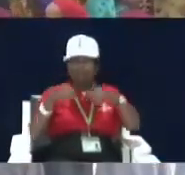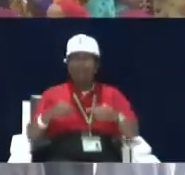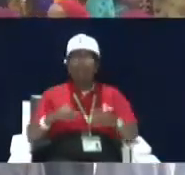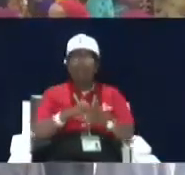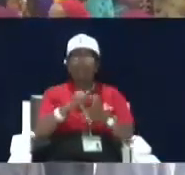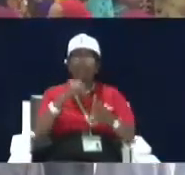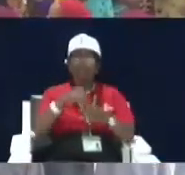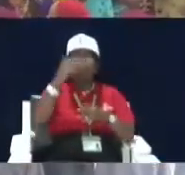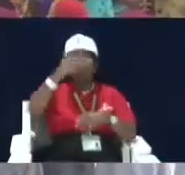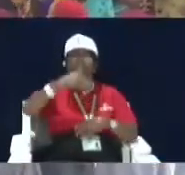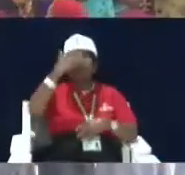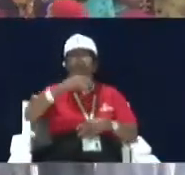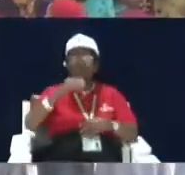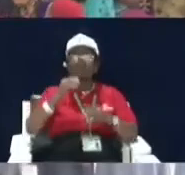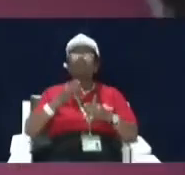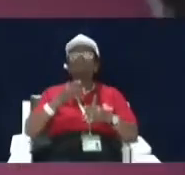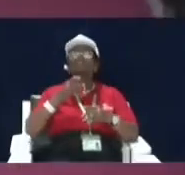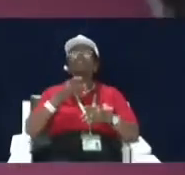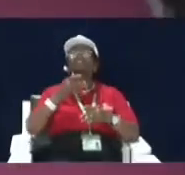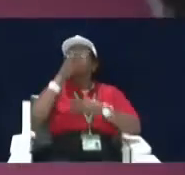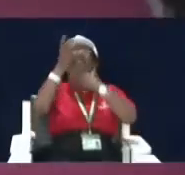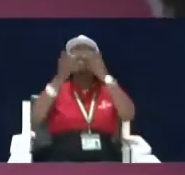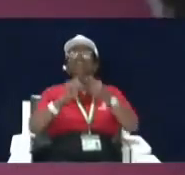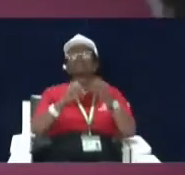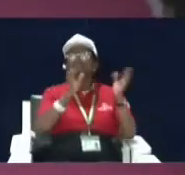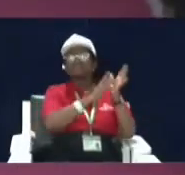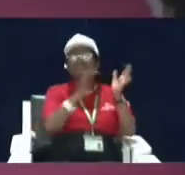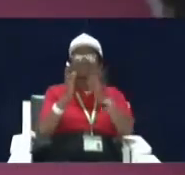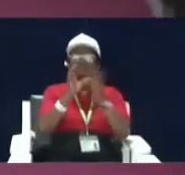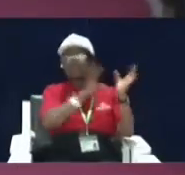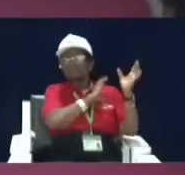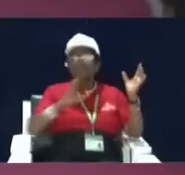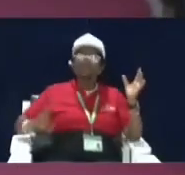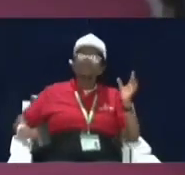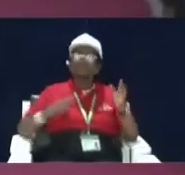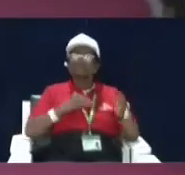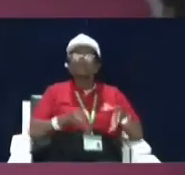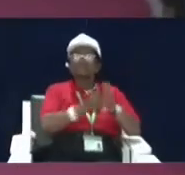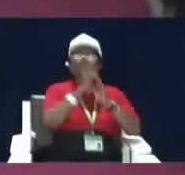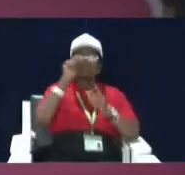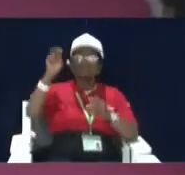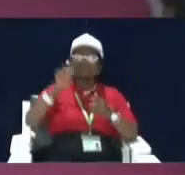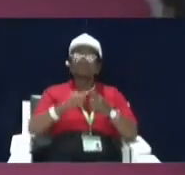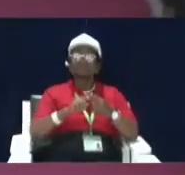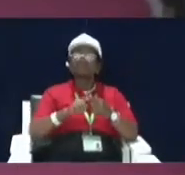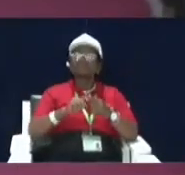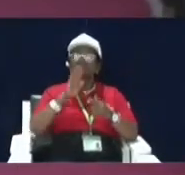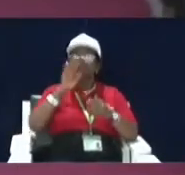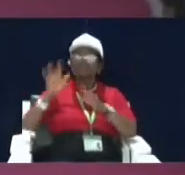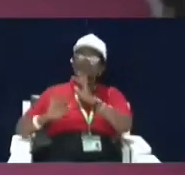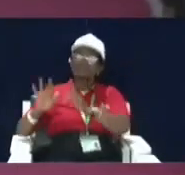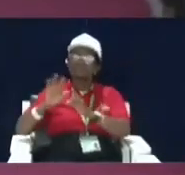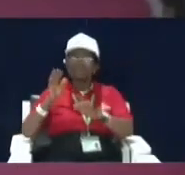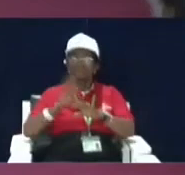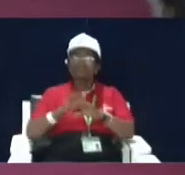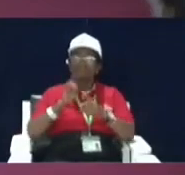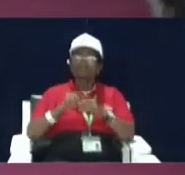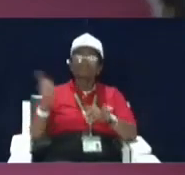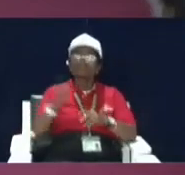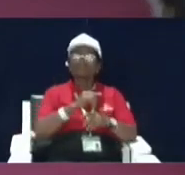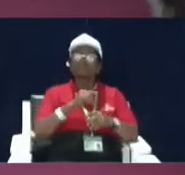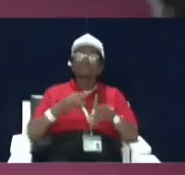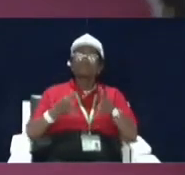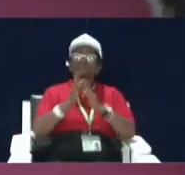now and ask him to be merciful unto you. Ask him to forgive all your sins. Ask him to wash